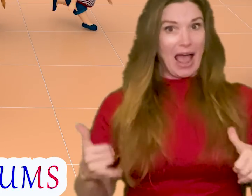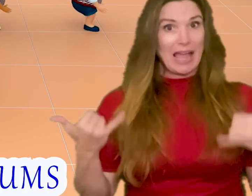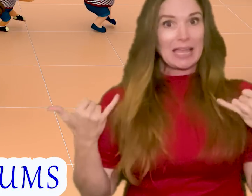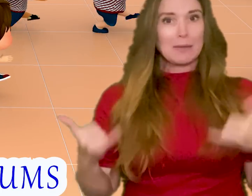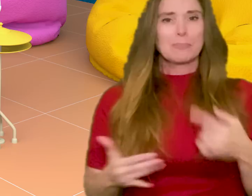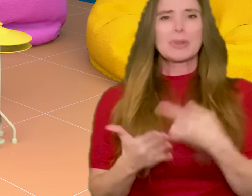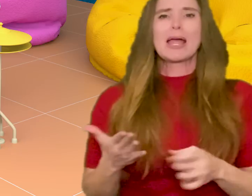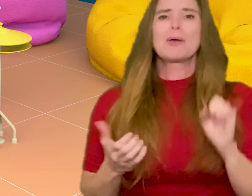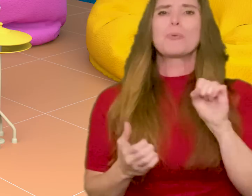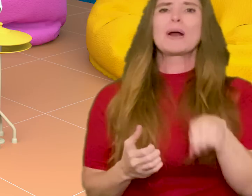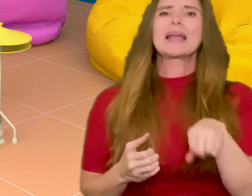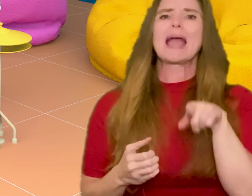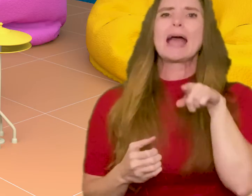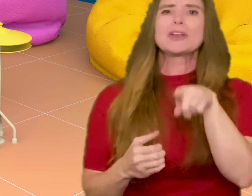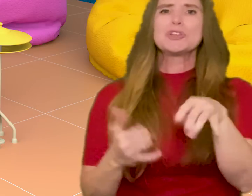the